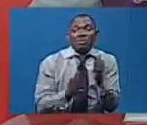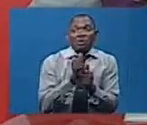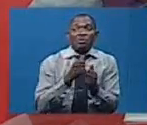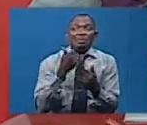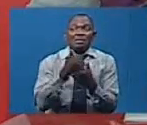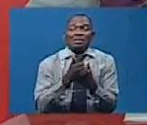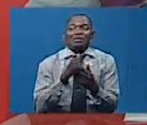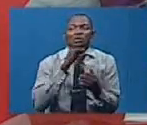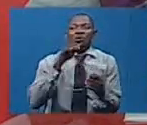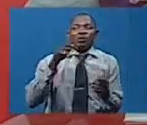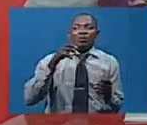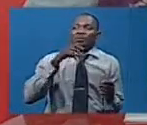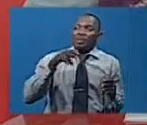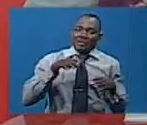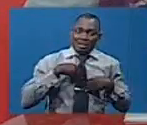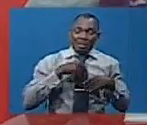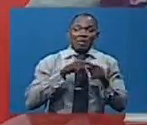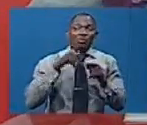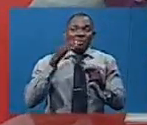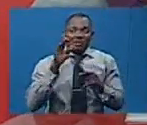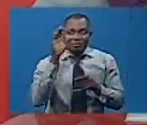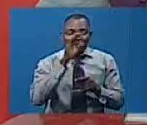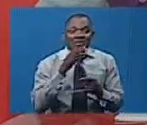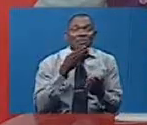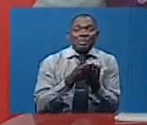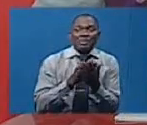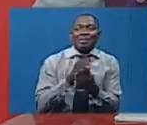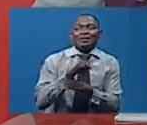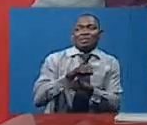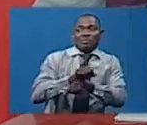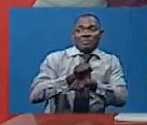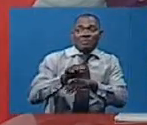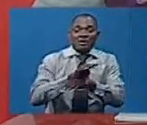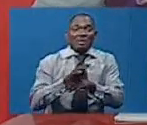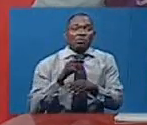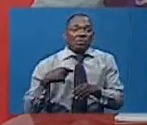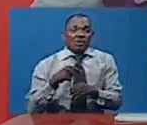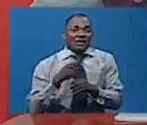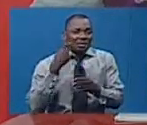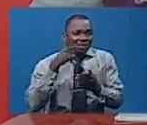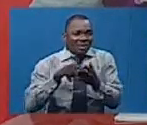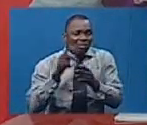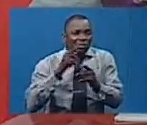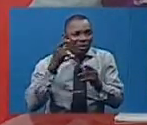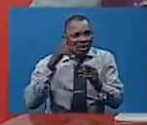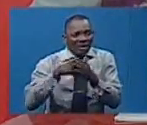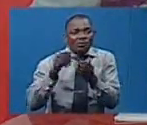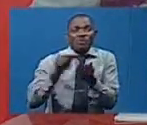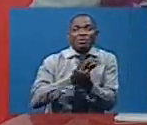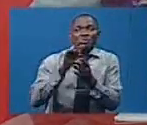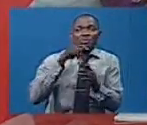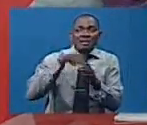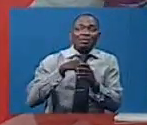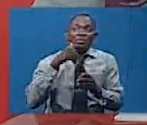including Ghana, it appears to be a magnet for women seeking money overnight. Are we too quick to condemn people engaged